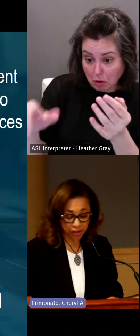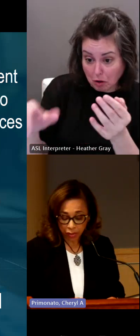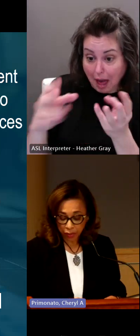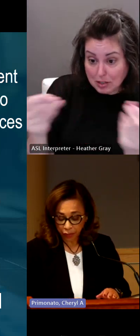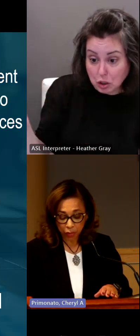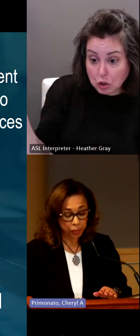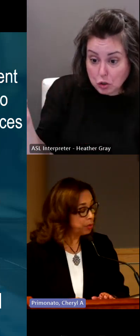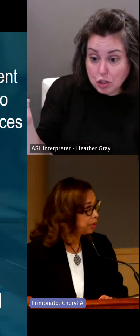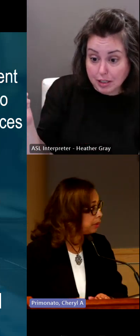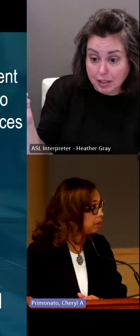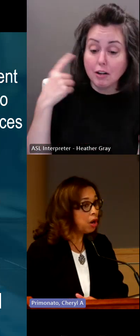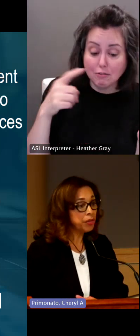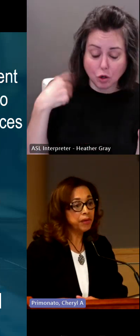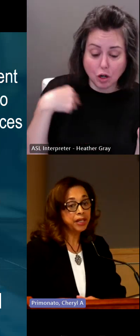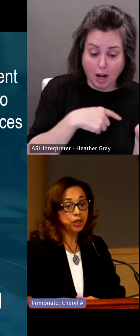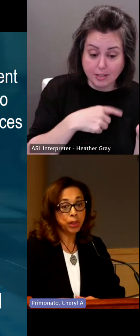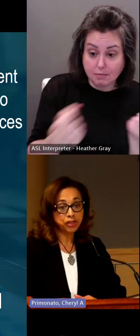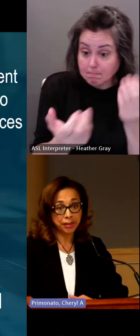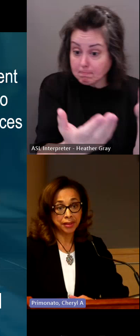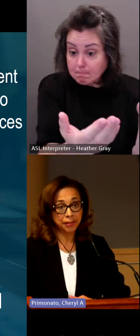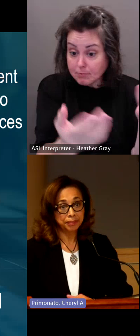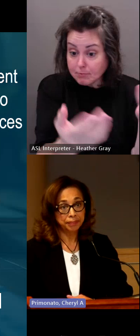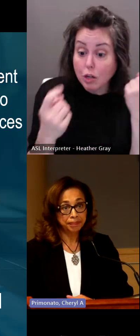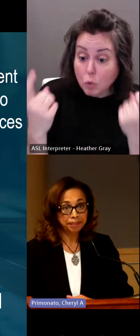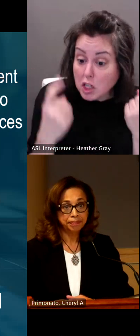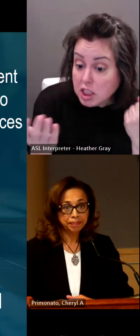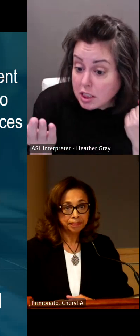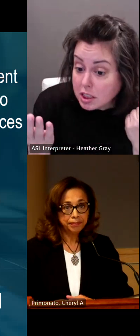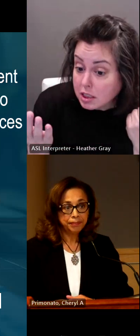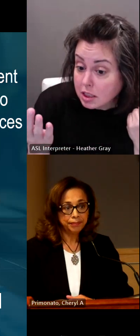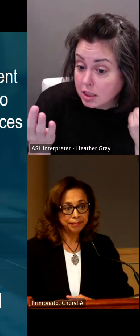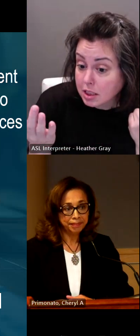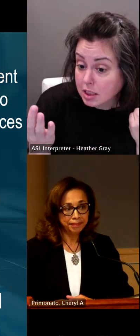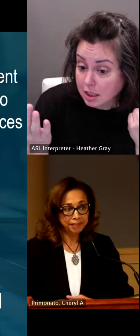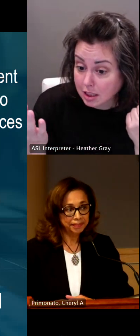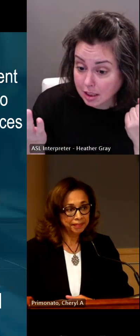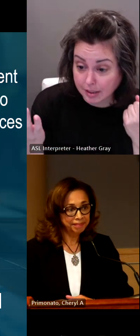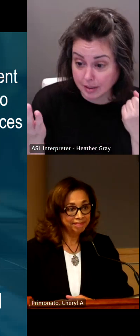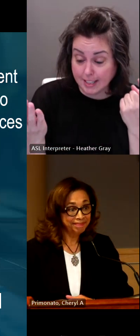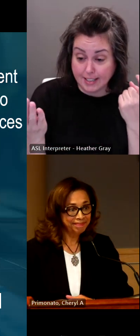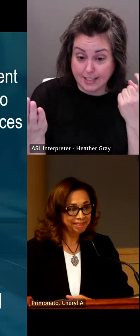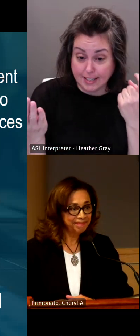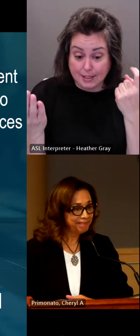be advanced to the full board. Are there any questions?